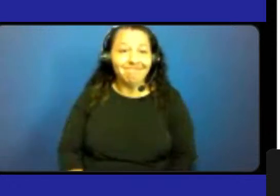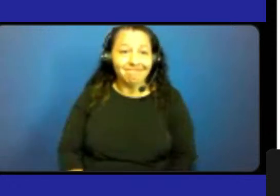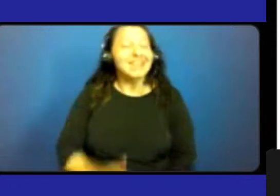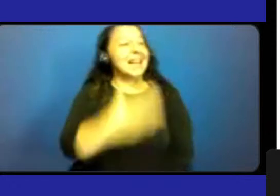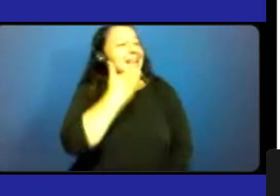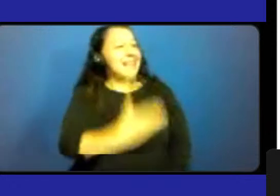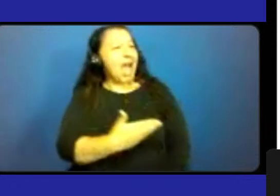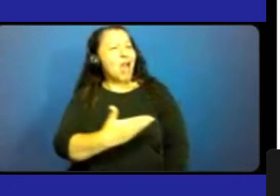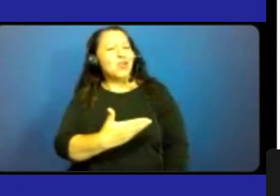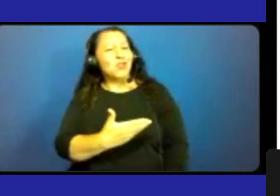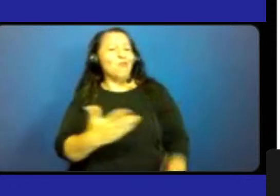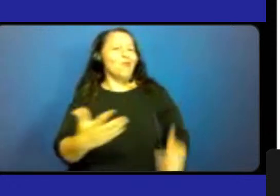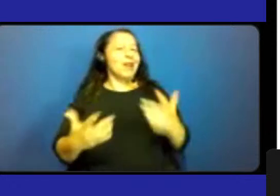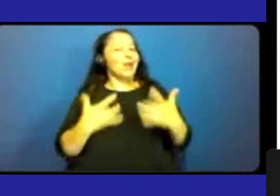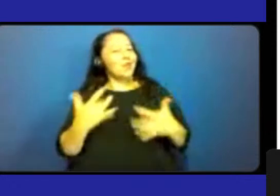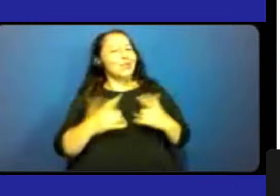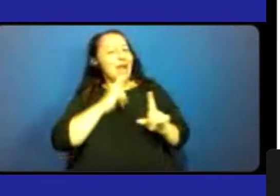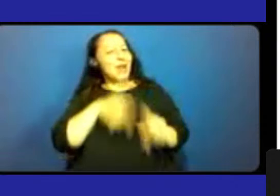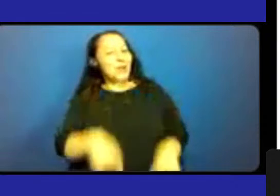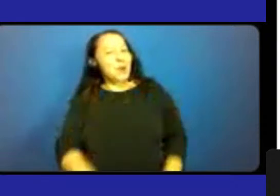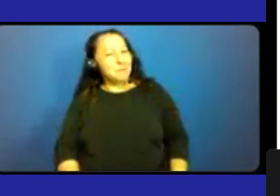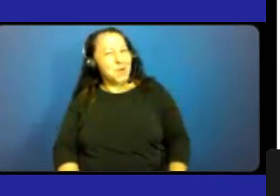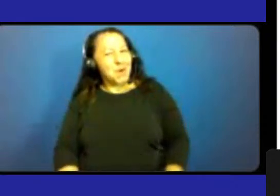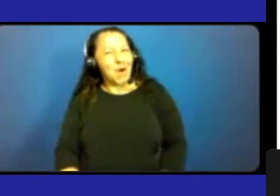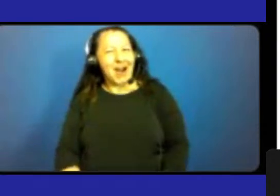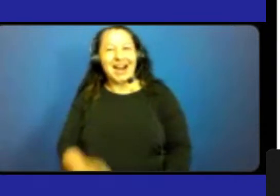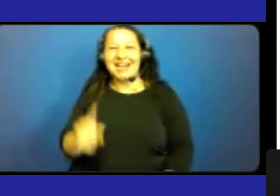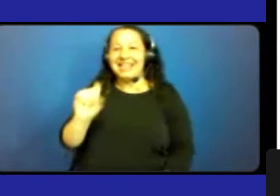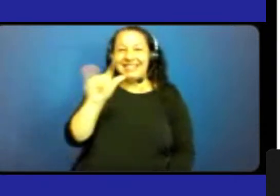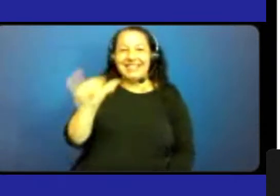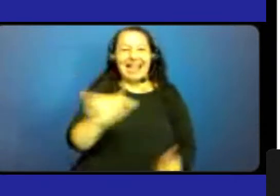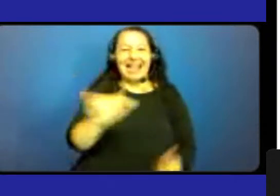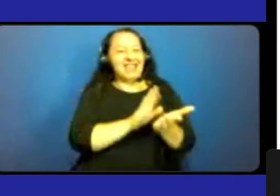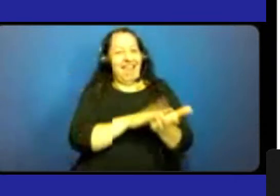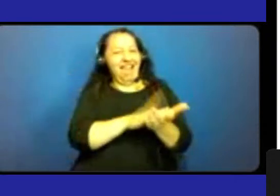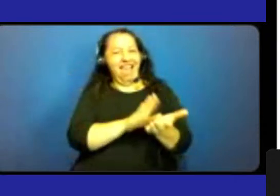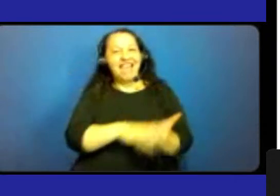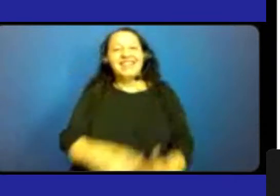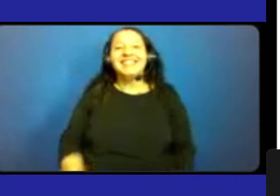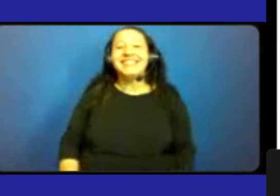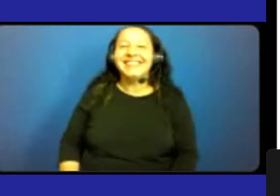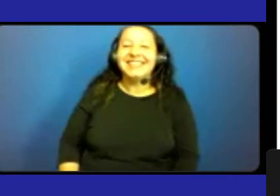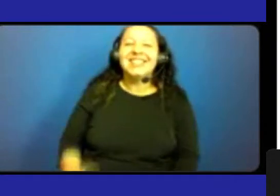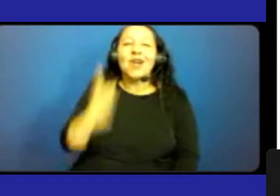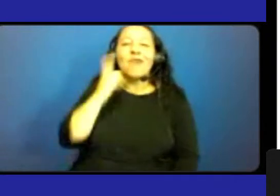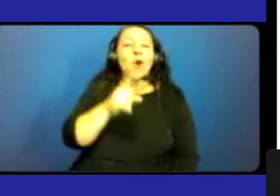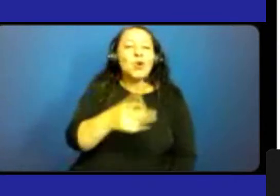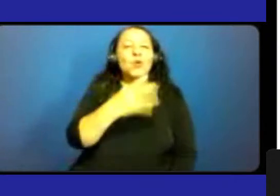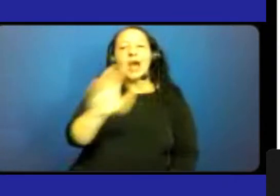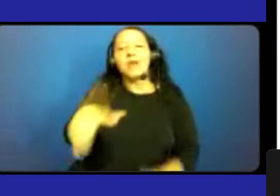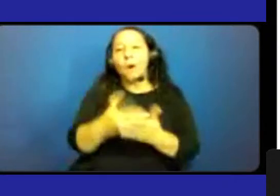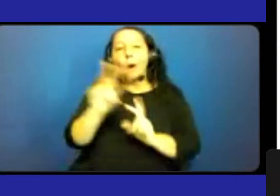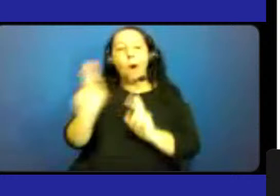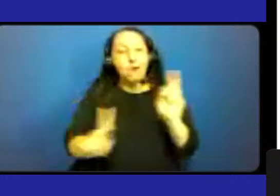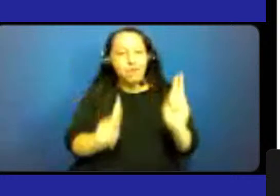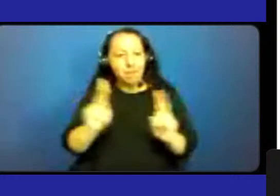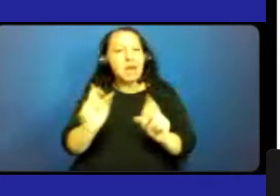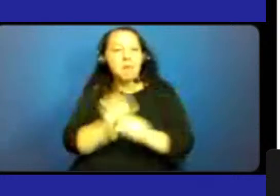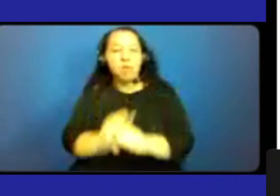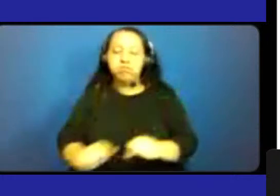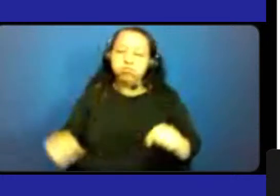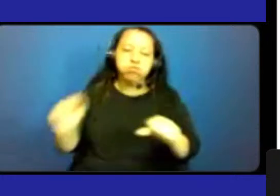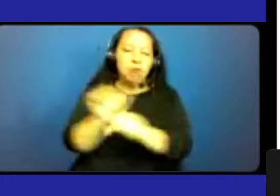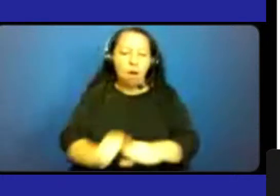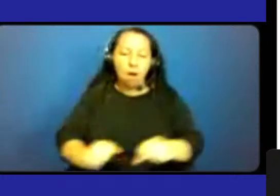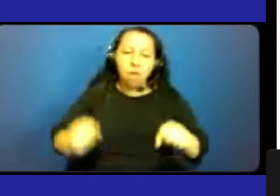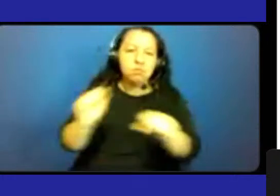Thank you for such an enthusiastic report, and congratulations to you and all the people who put in